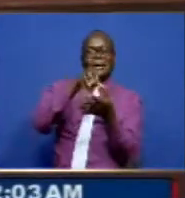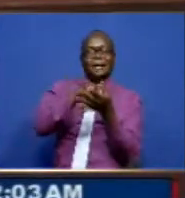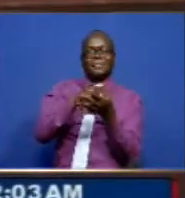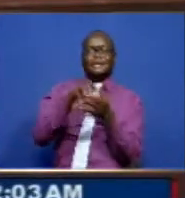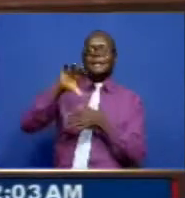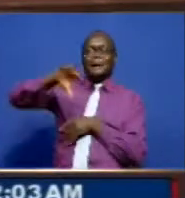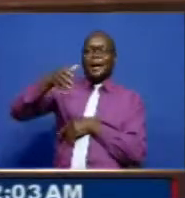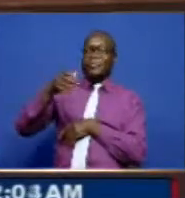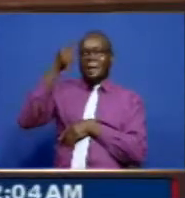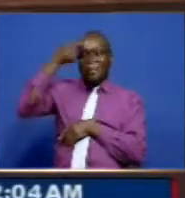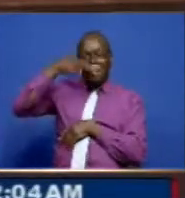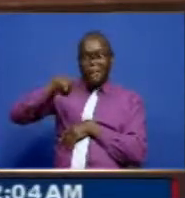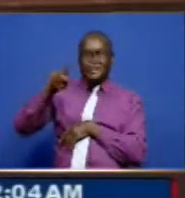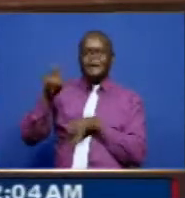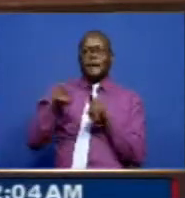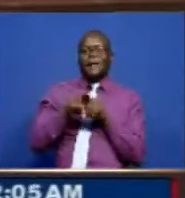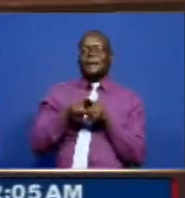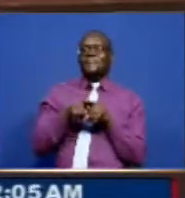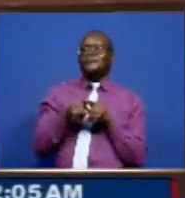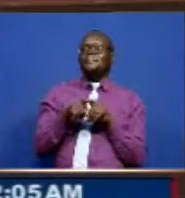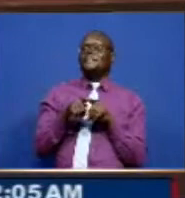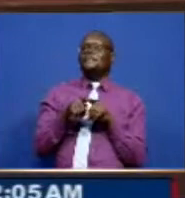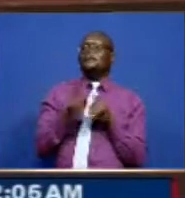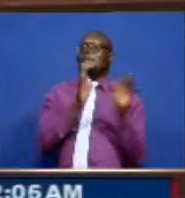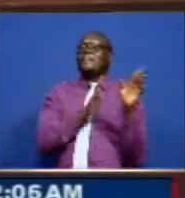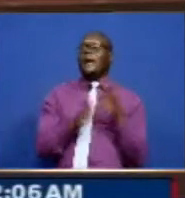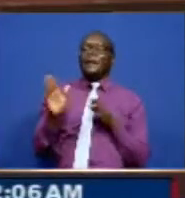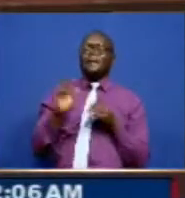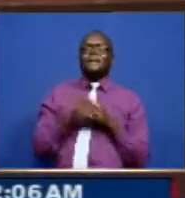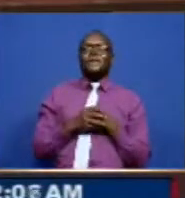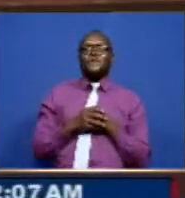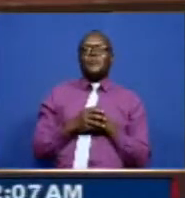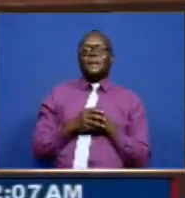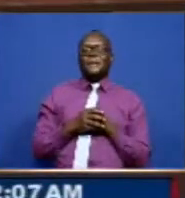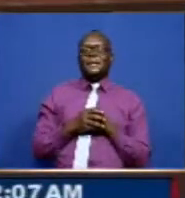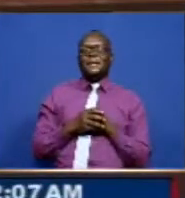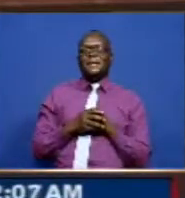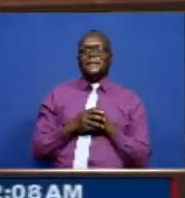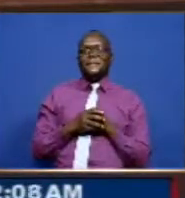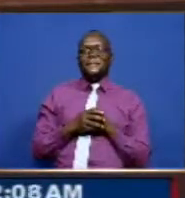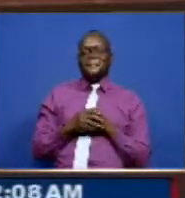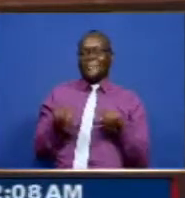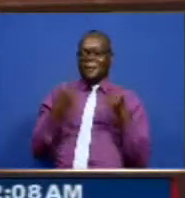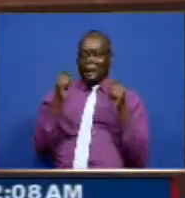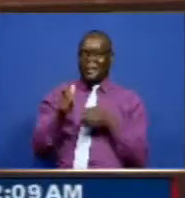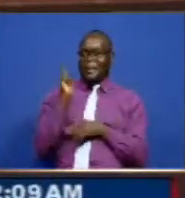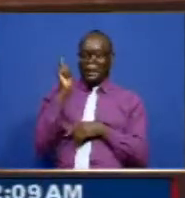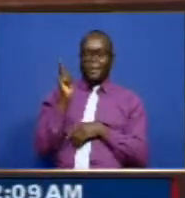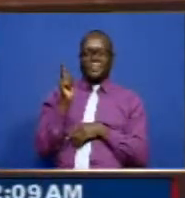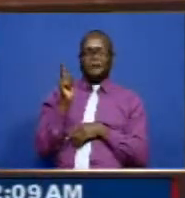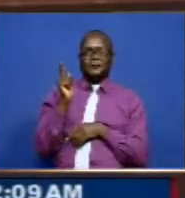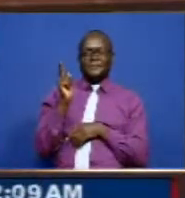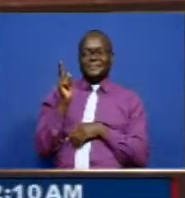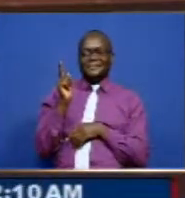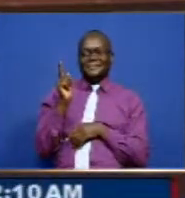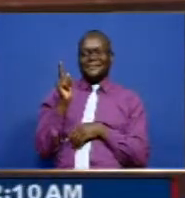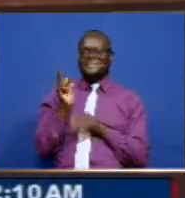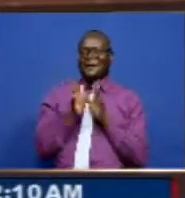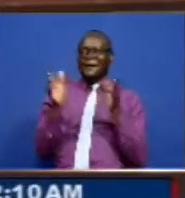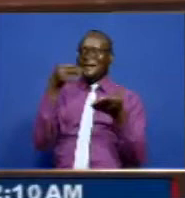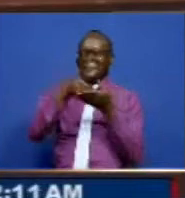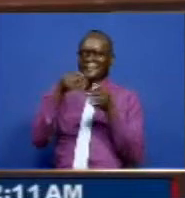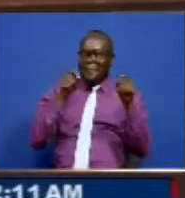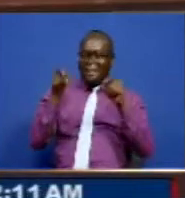the county policies and plans. H, violation of Section 167(1) of Public